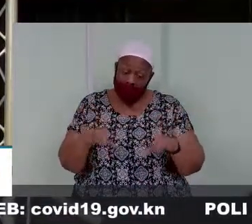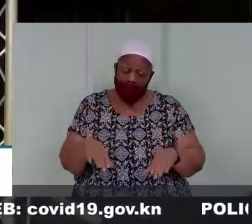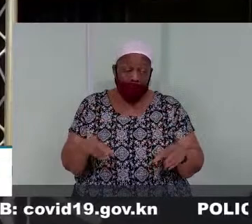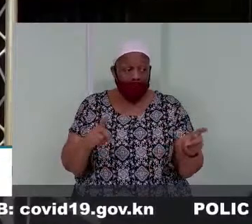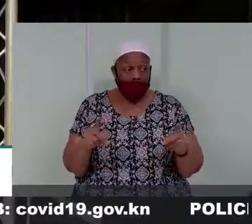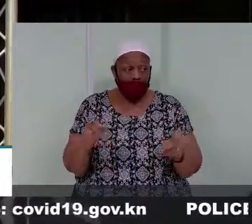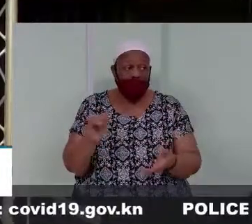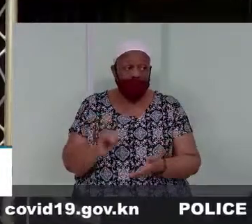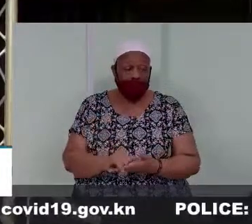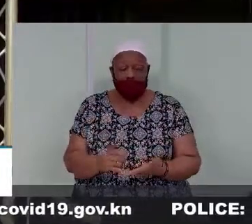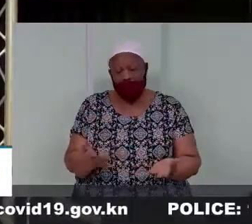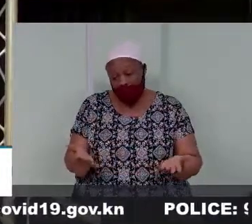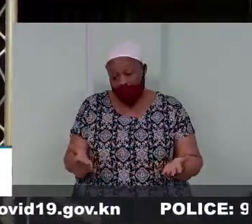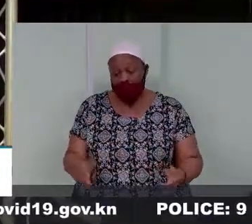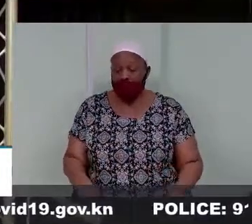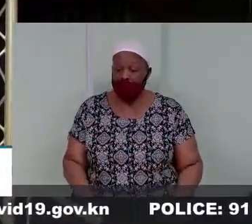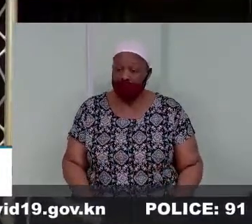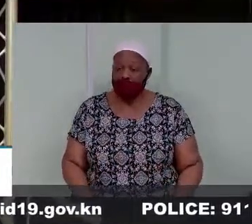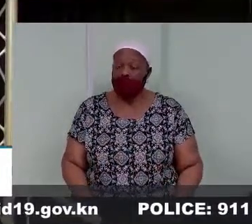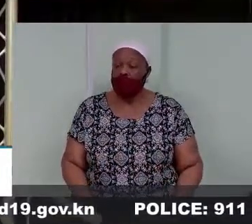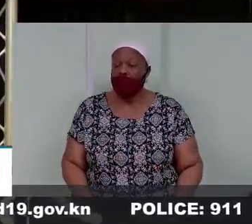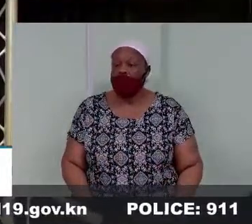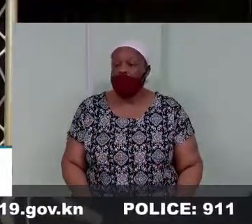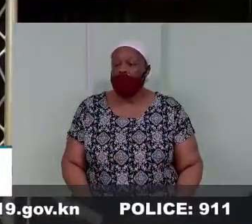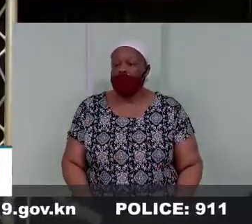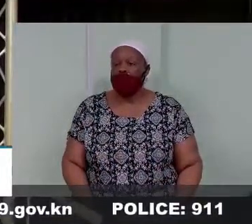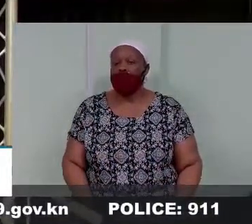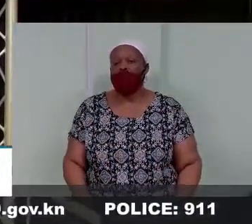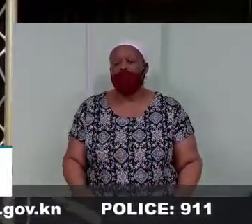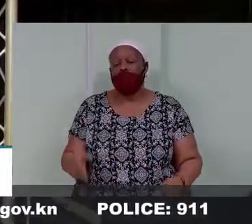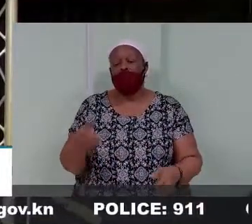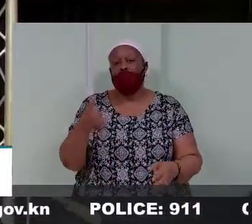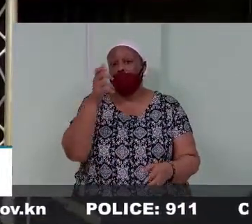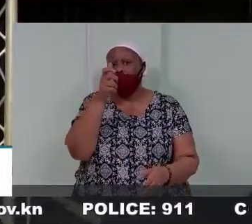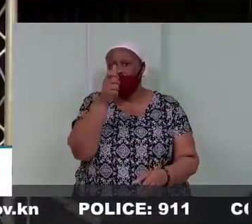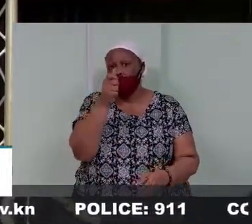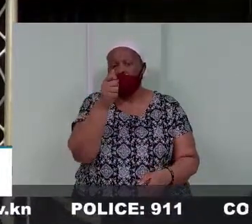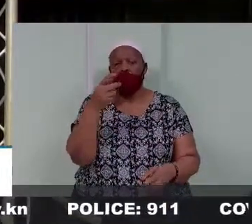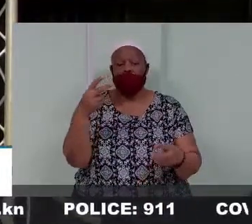wrist, well, of course. Yes? Thank you.